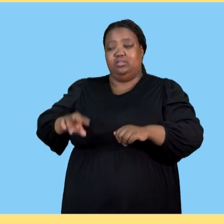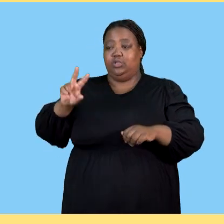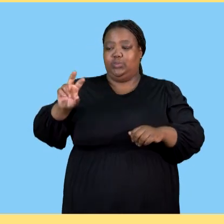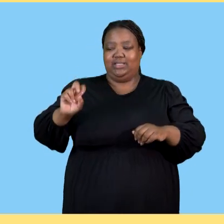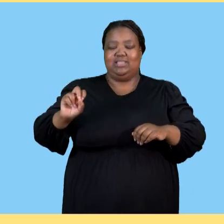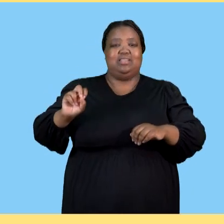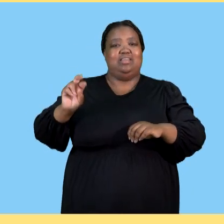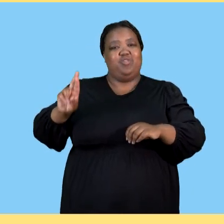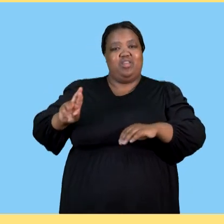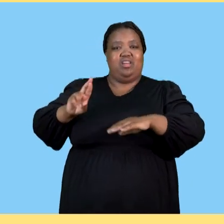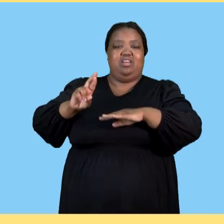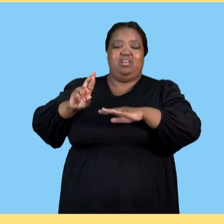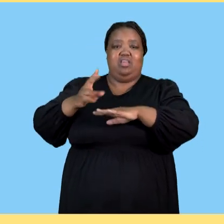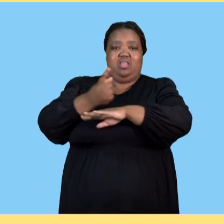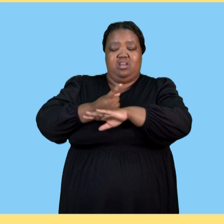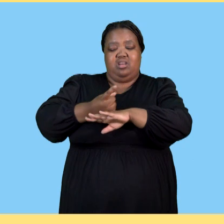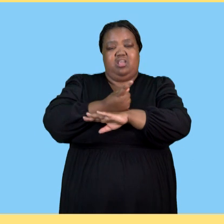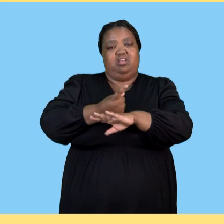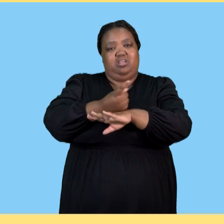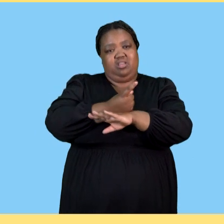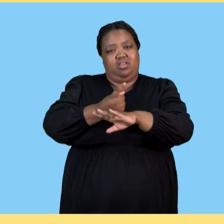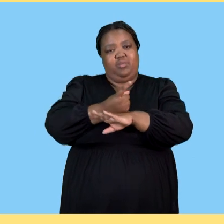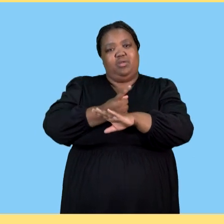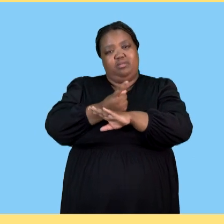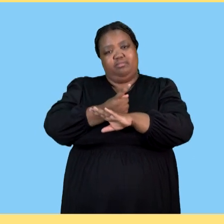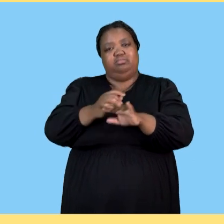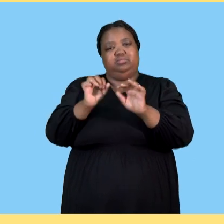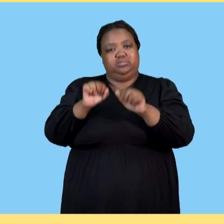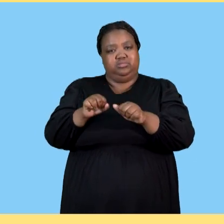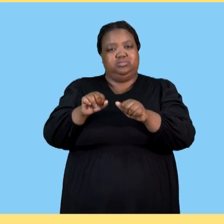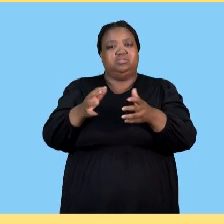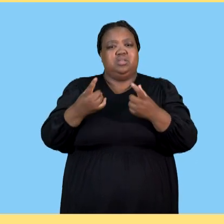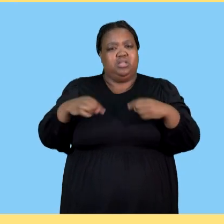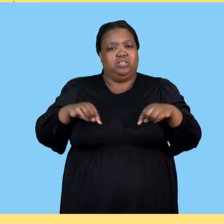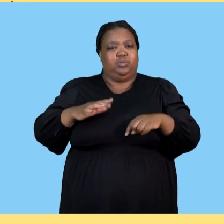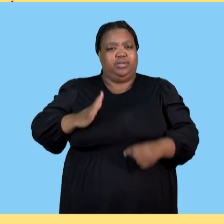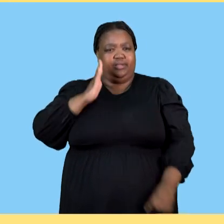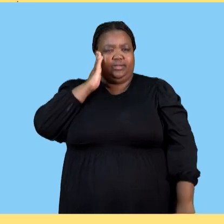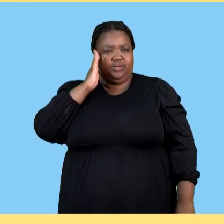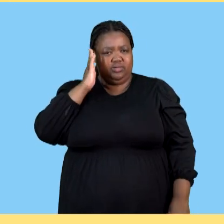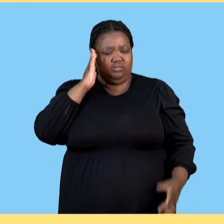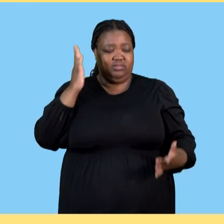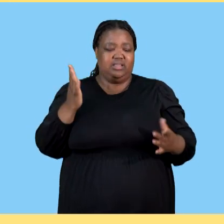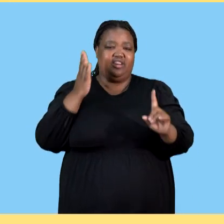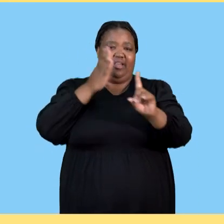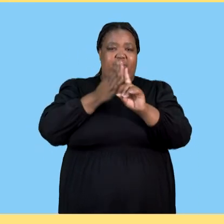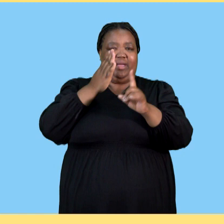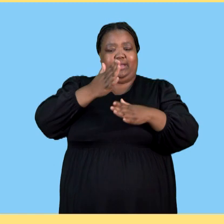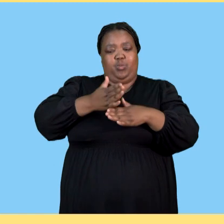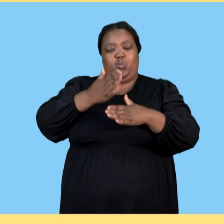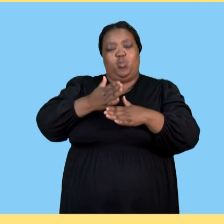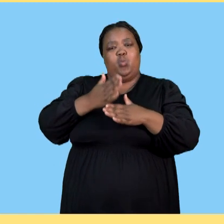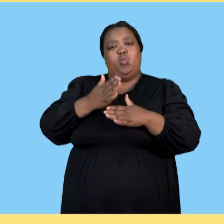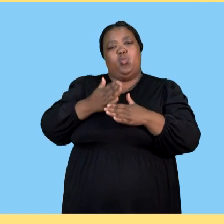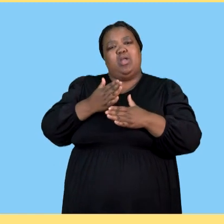per hour. Calculate the direct labor cost for the week. We want to know how much is the direct labor cost